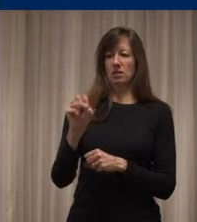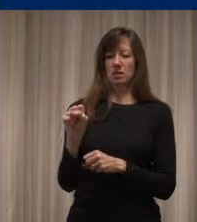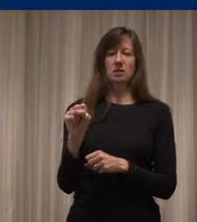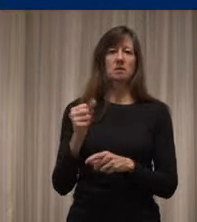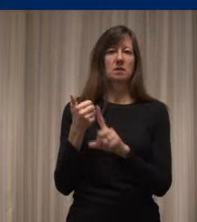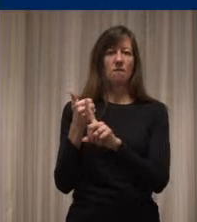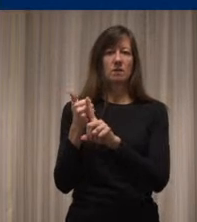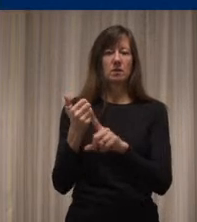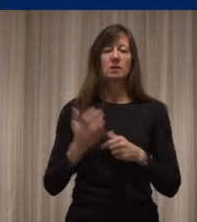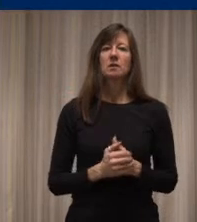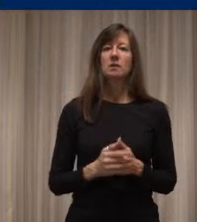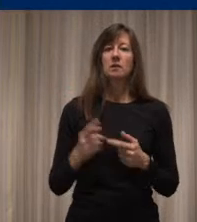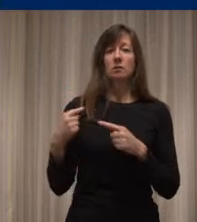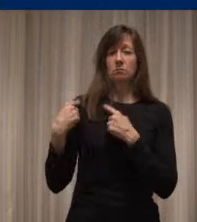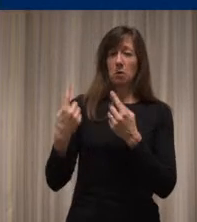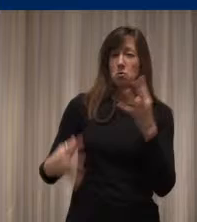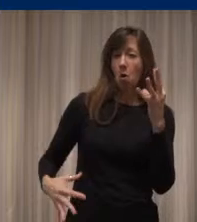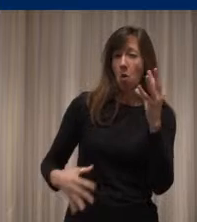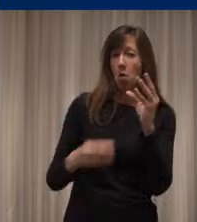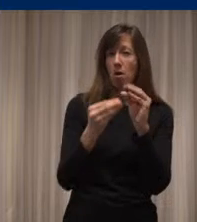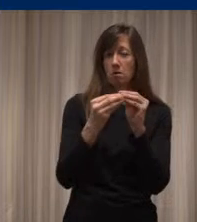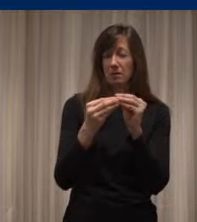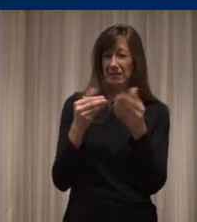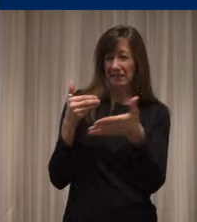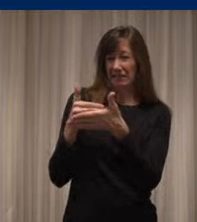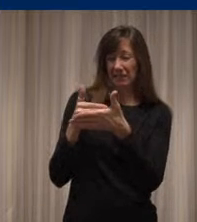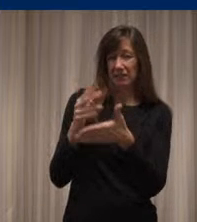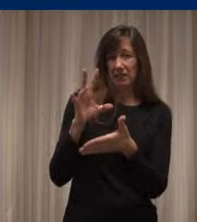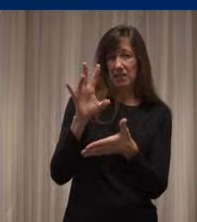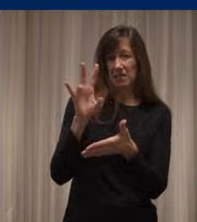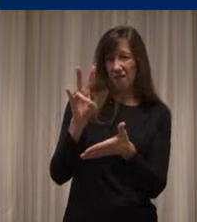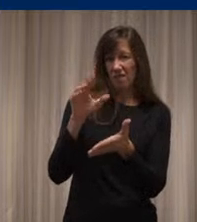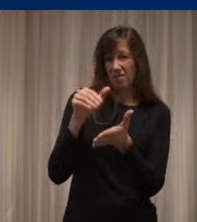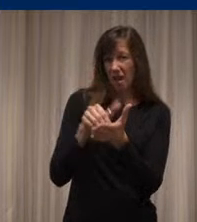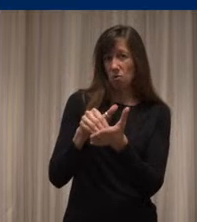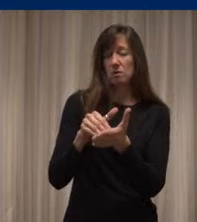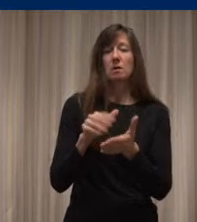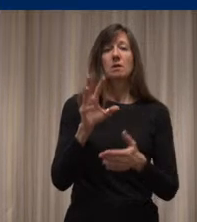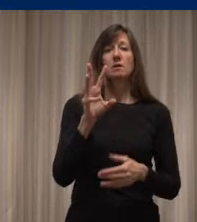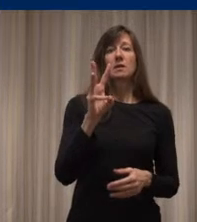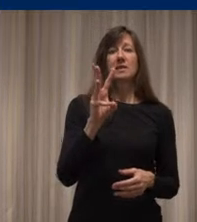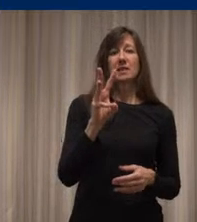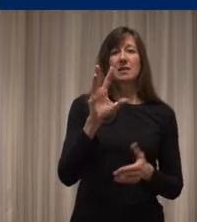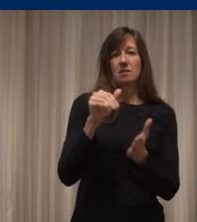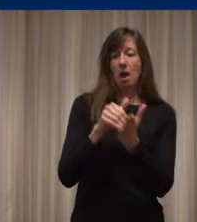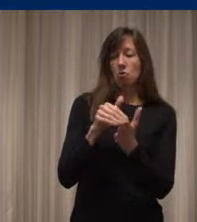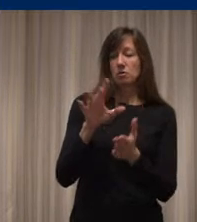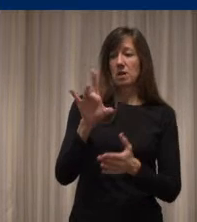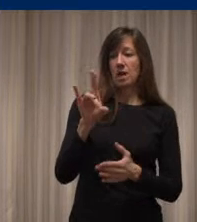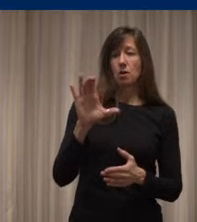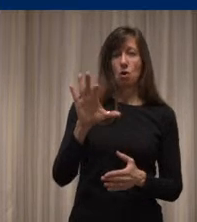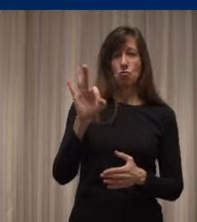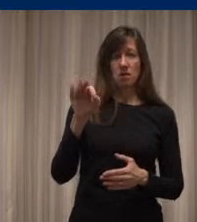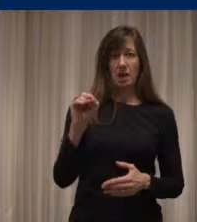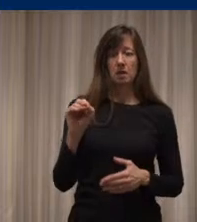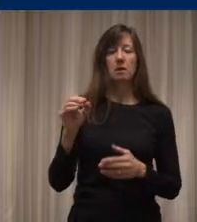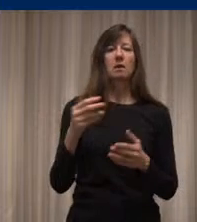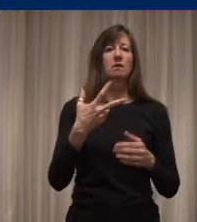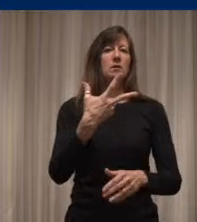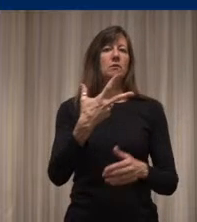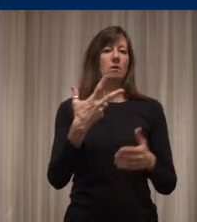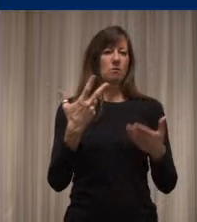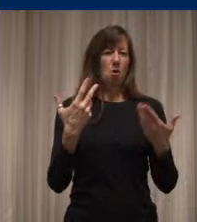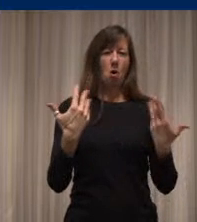are approaching 7,000 total cumulative cases. We're at 6,890. We've administered now